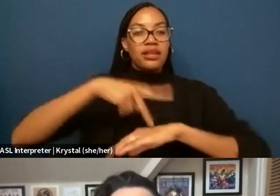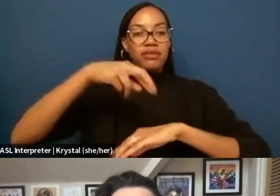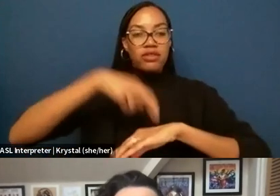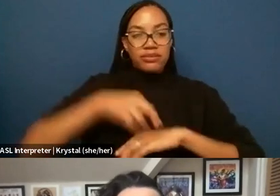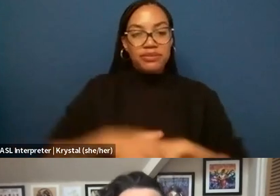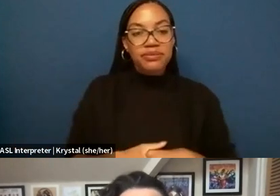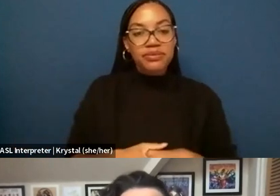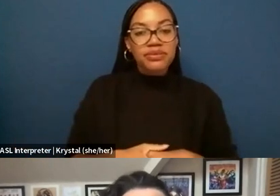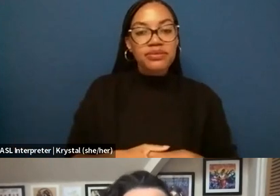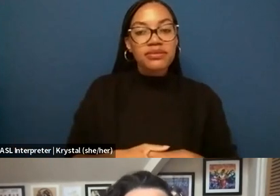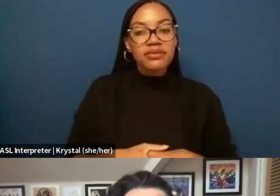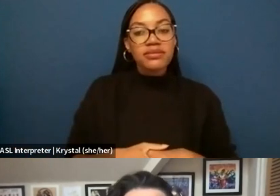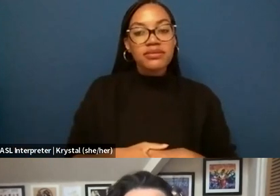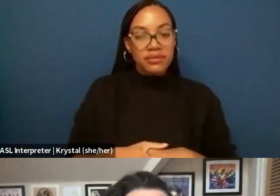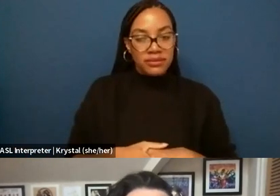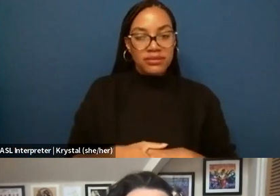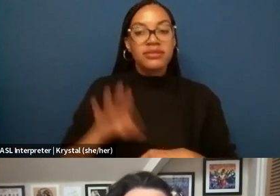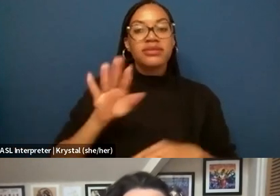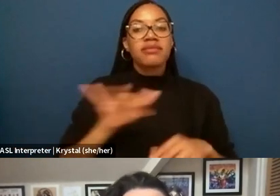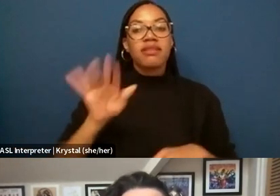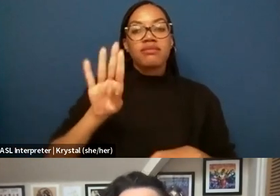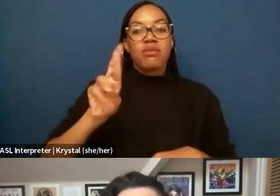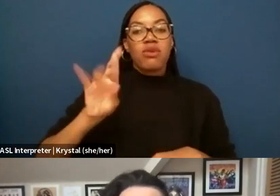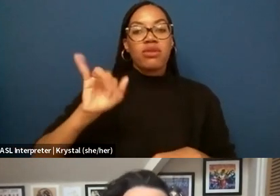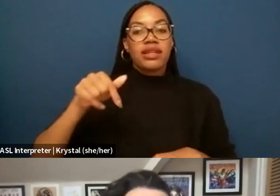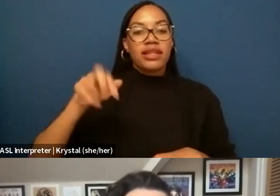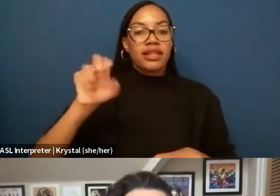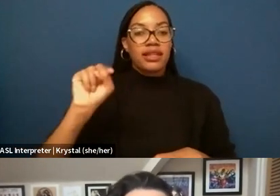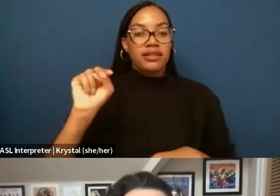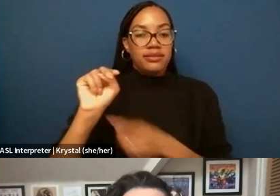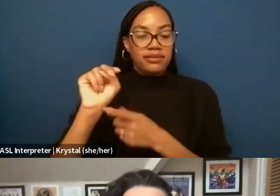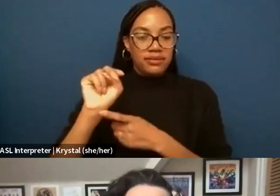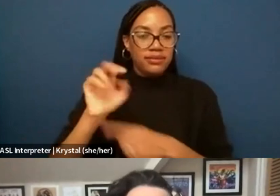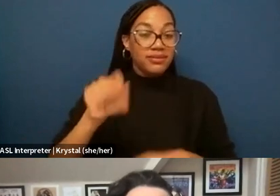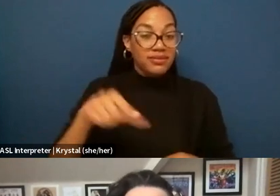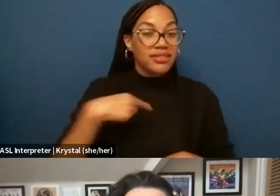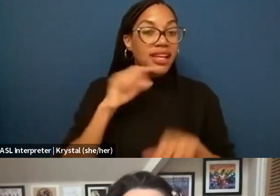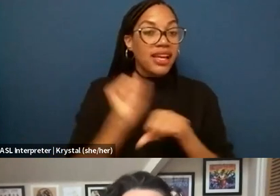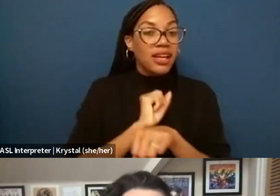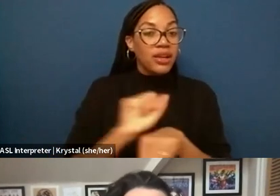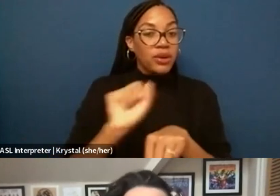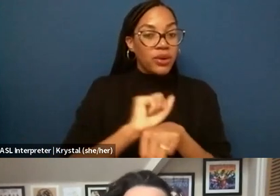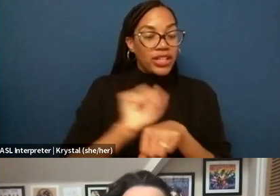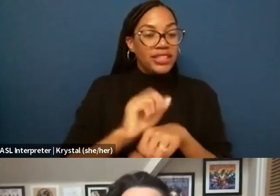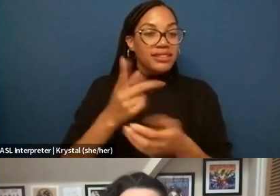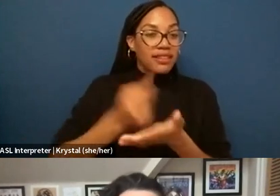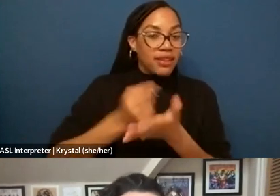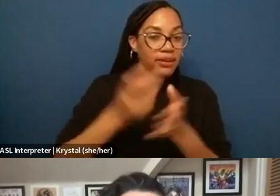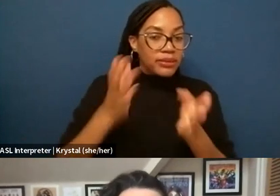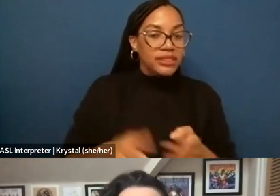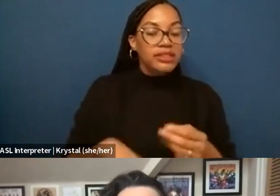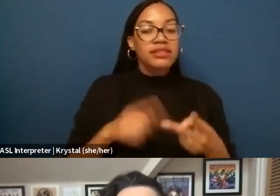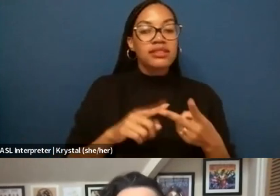And at the core, I'm an activist and an organizer. Yes, I work as a therapist. Yes, I work as a circle keeper and